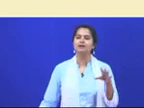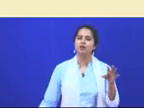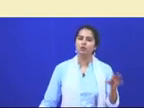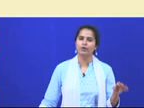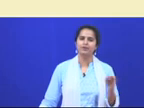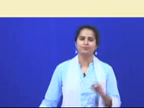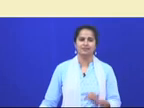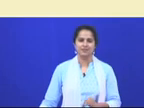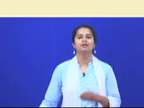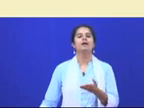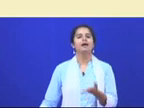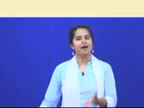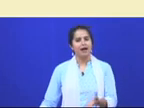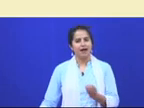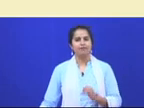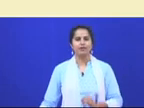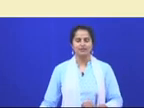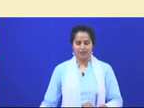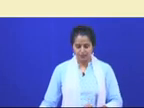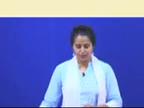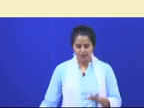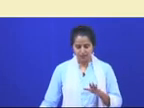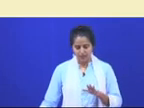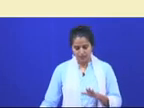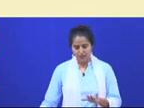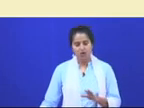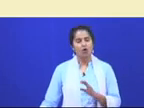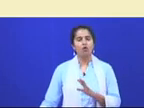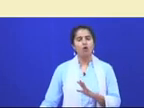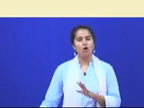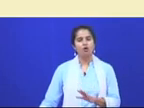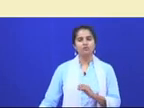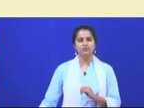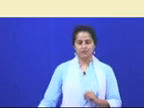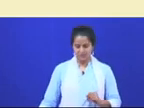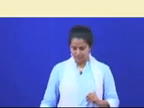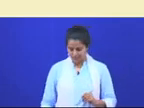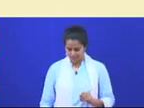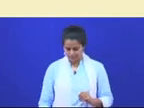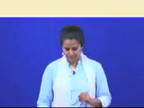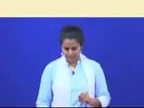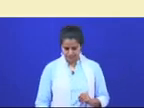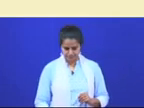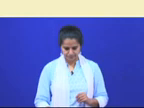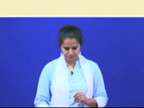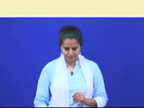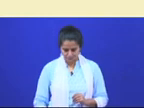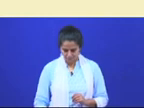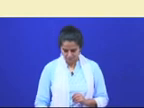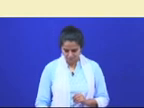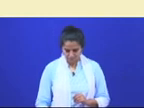be in the locative case. For example, in or on the table.